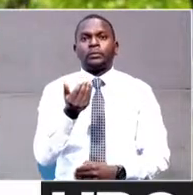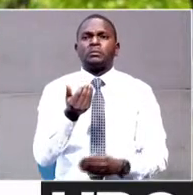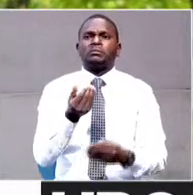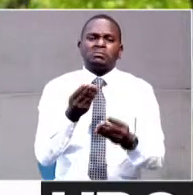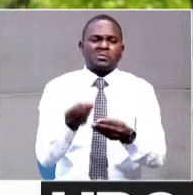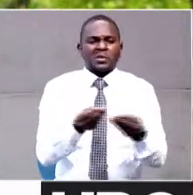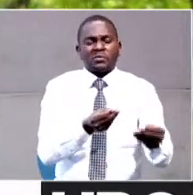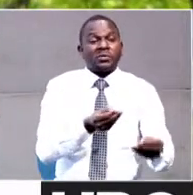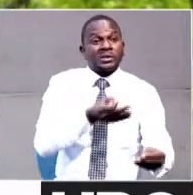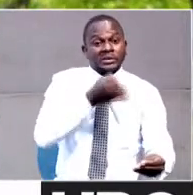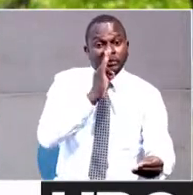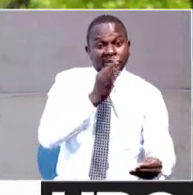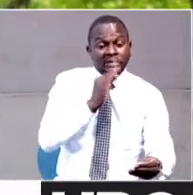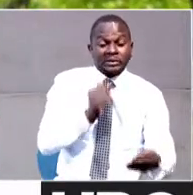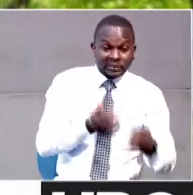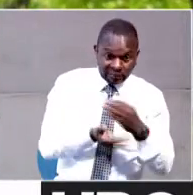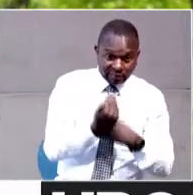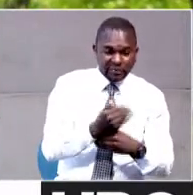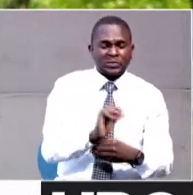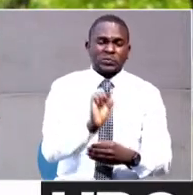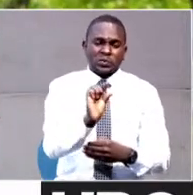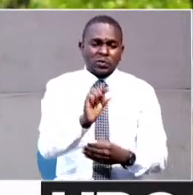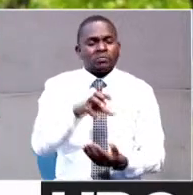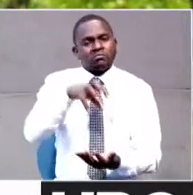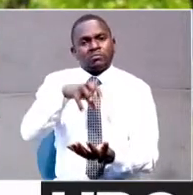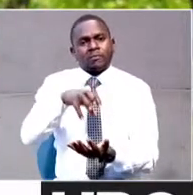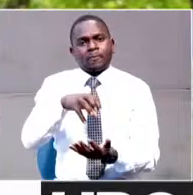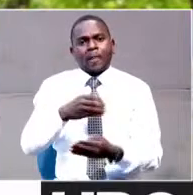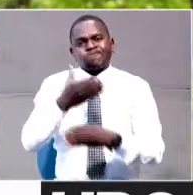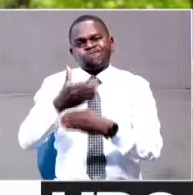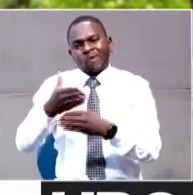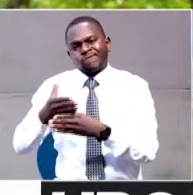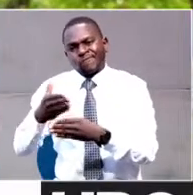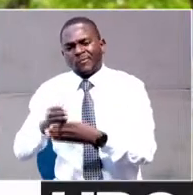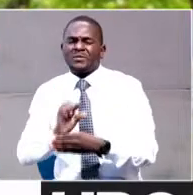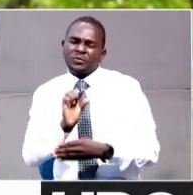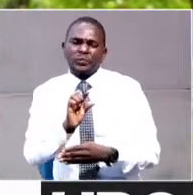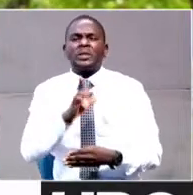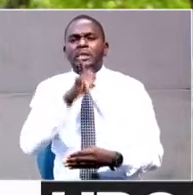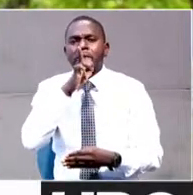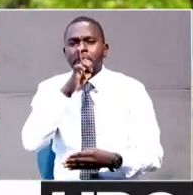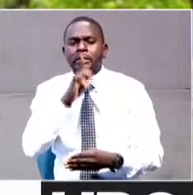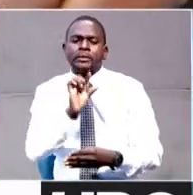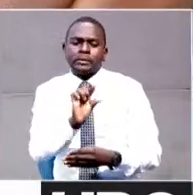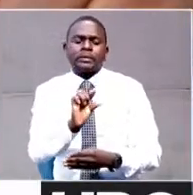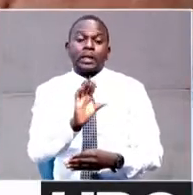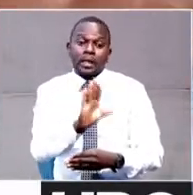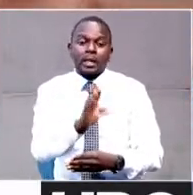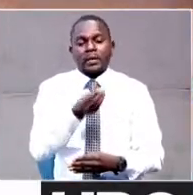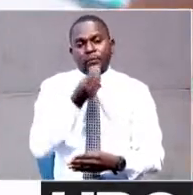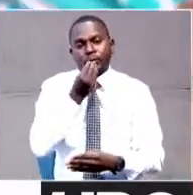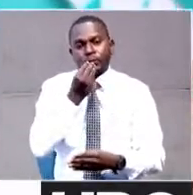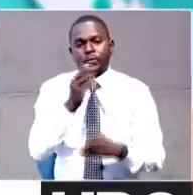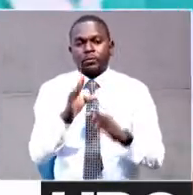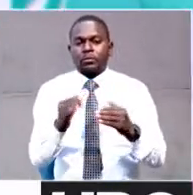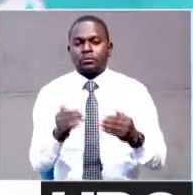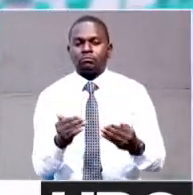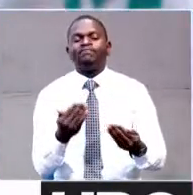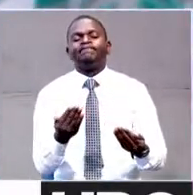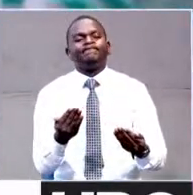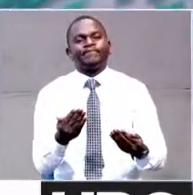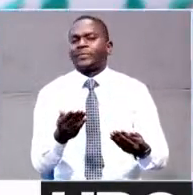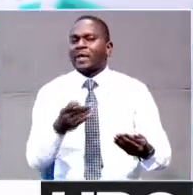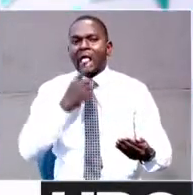give you tea in the morning with a small bread, lunch tea with small bread, just like that. That is their food. Not willing to take